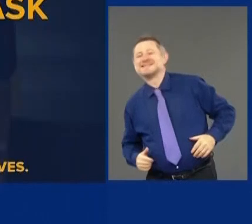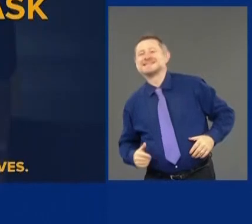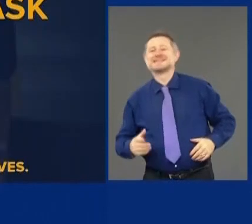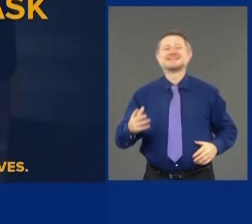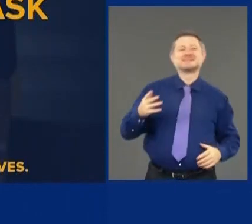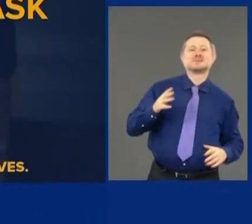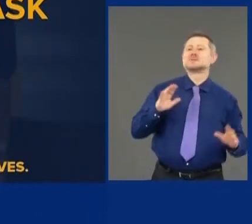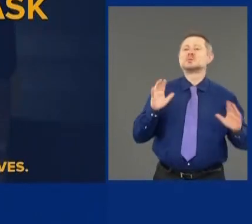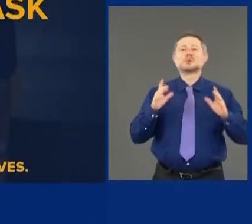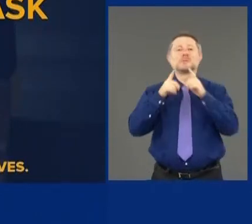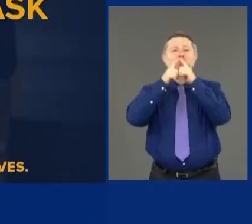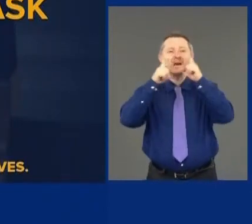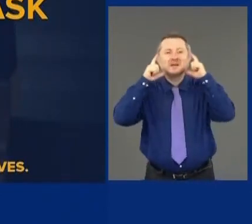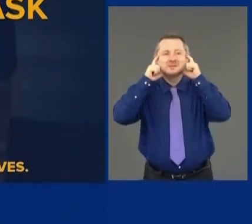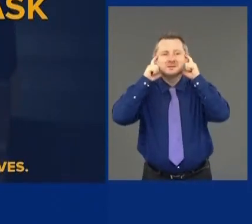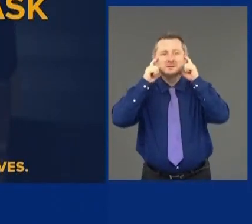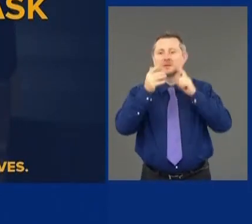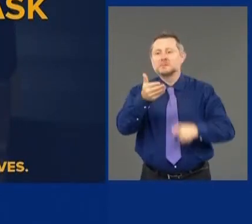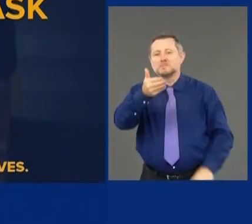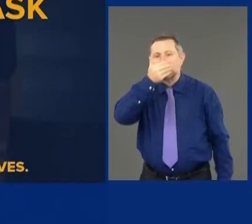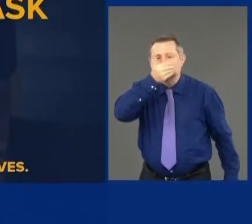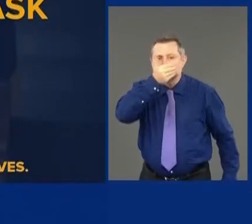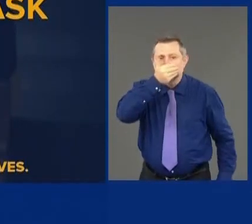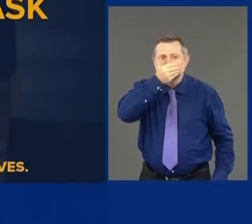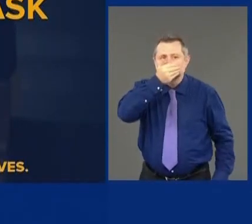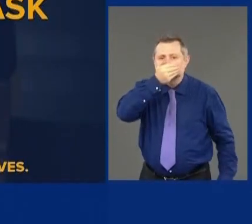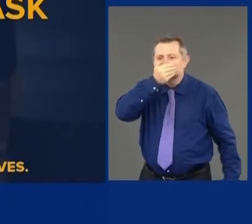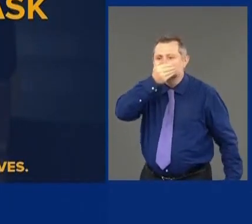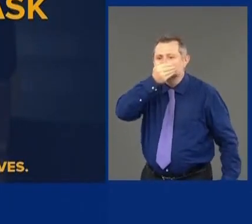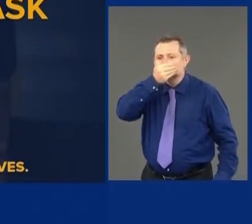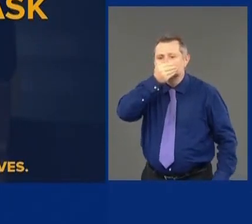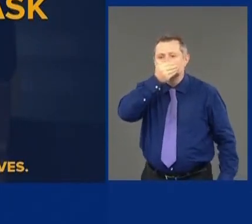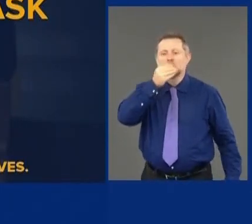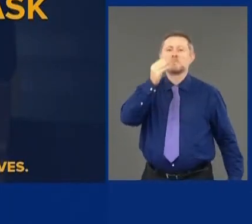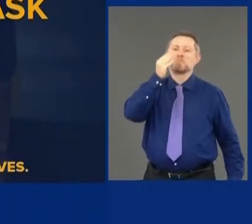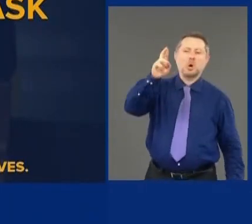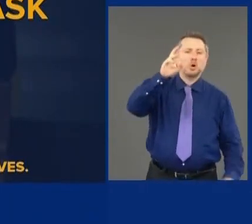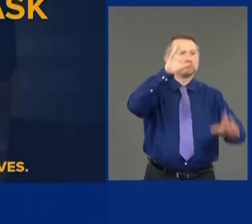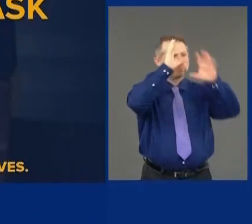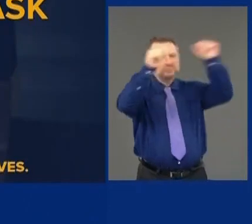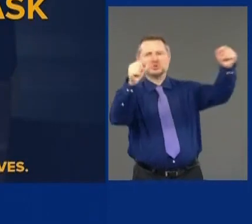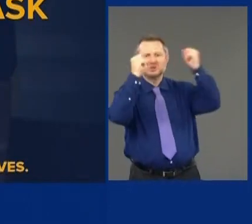put a mask on it, Mr. President.